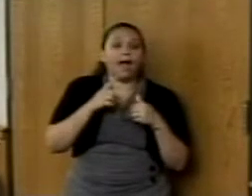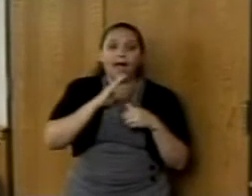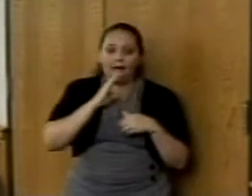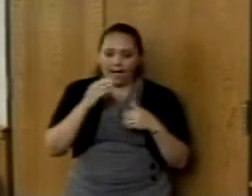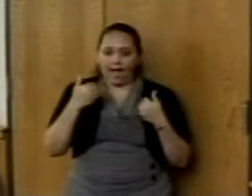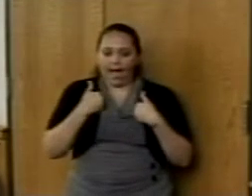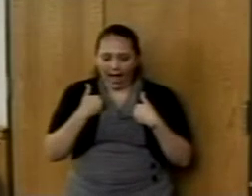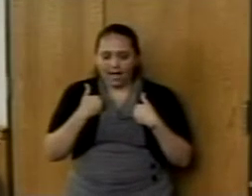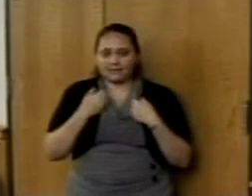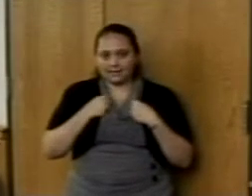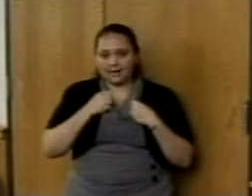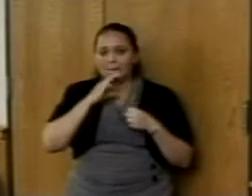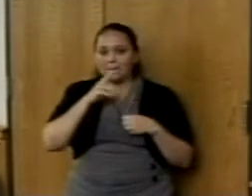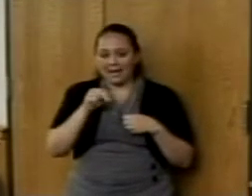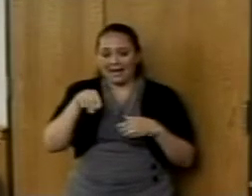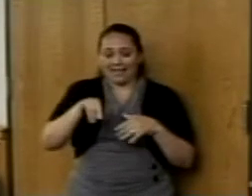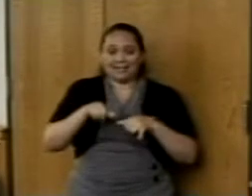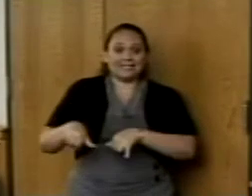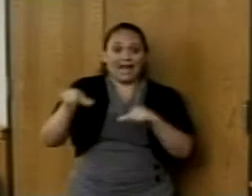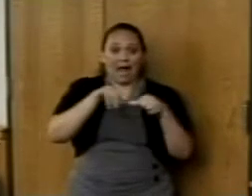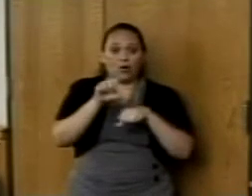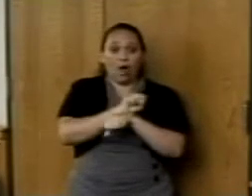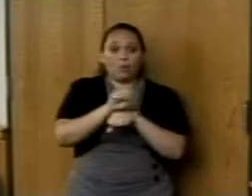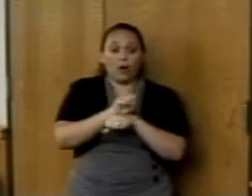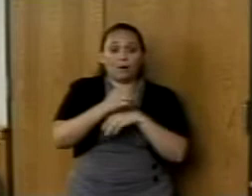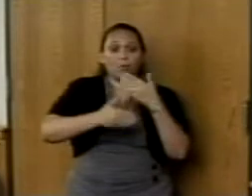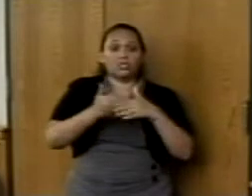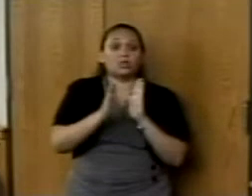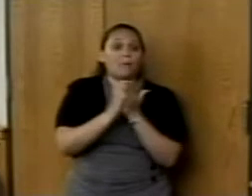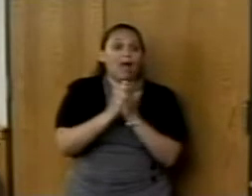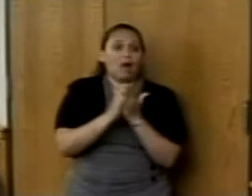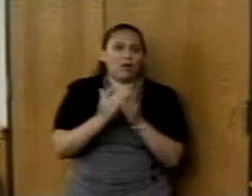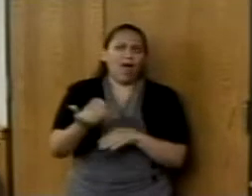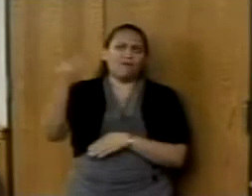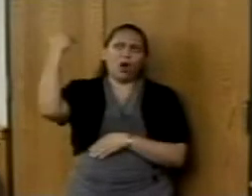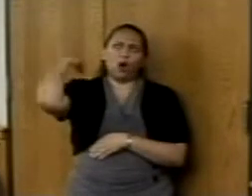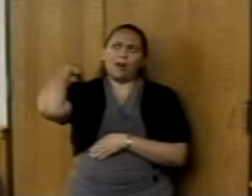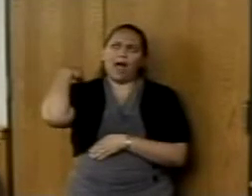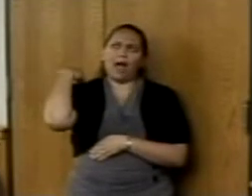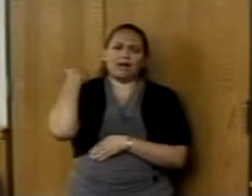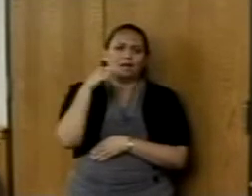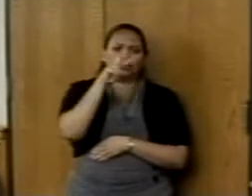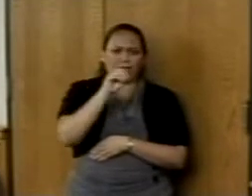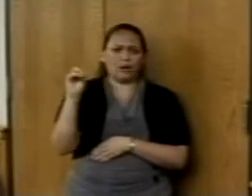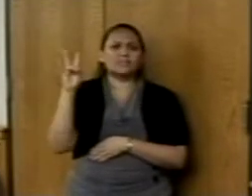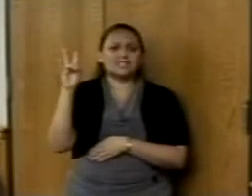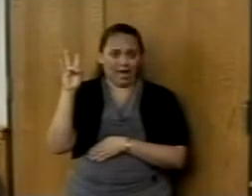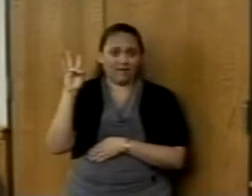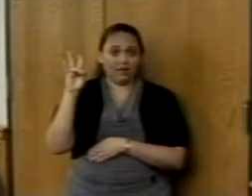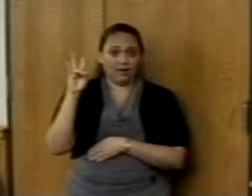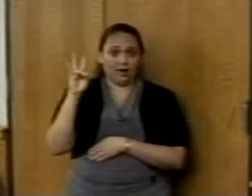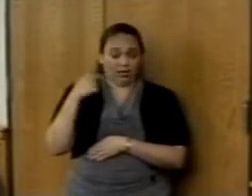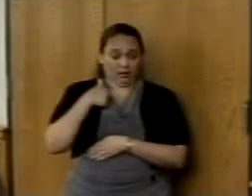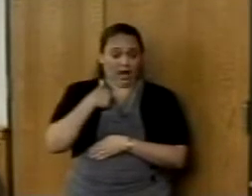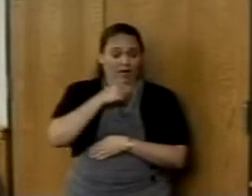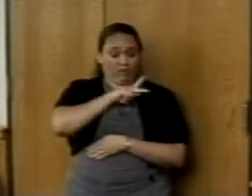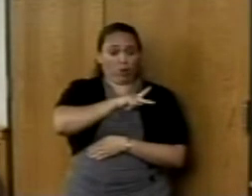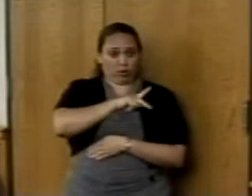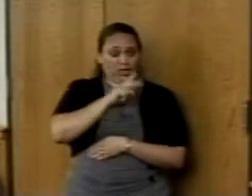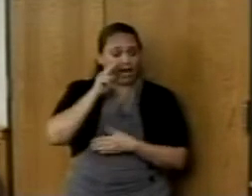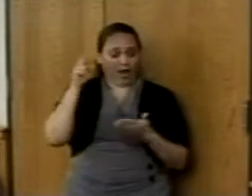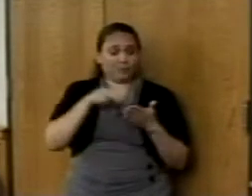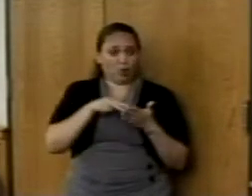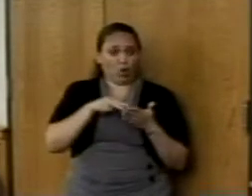in the standard operating procedure manuals as far back as 2007, is what I have personally